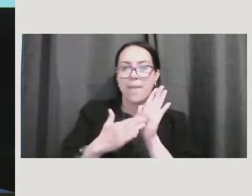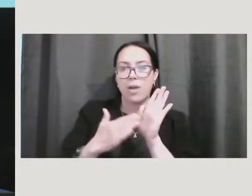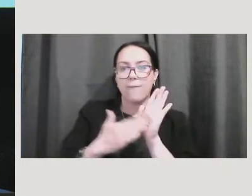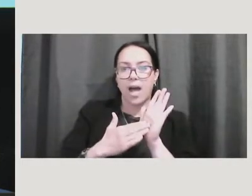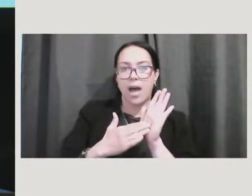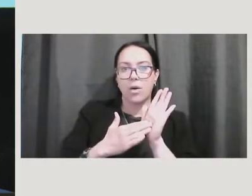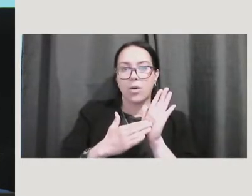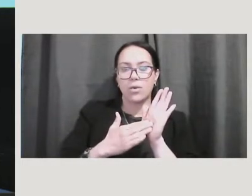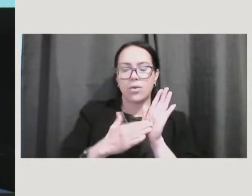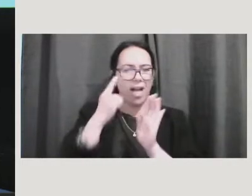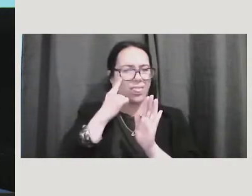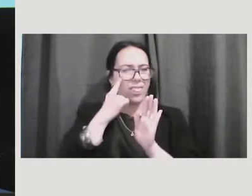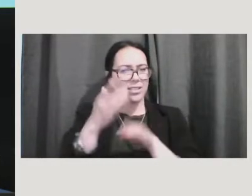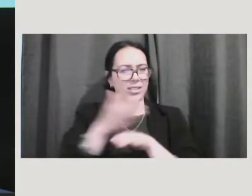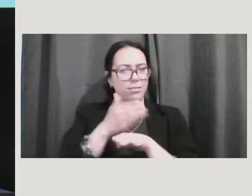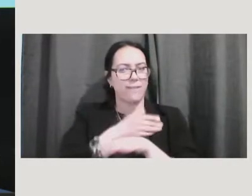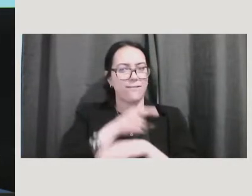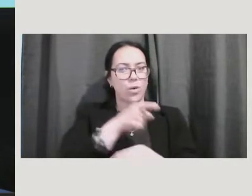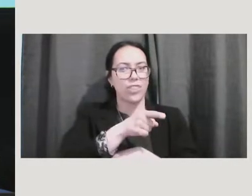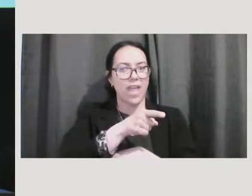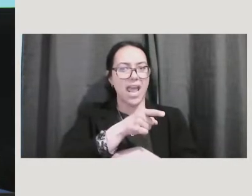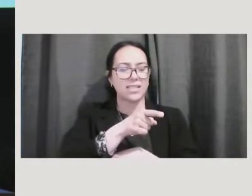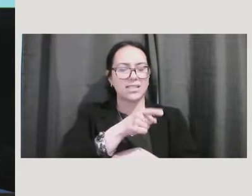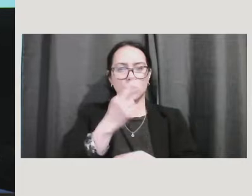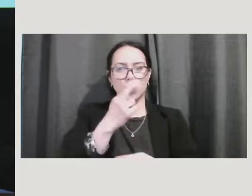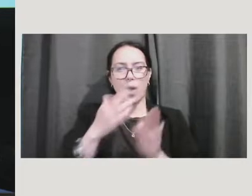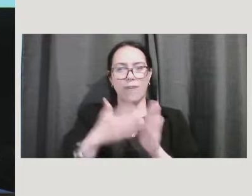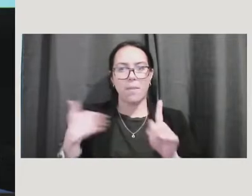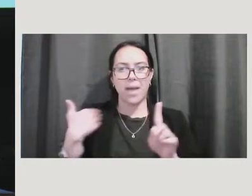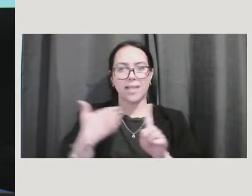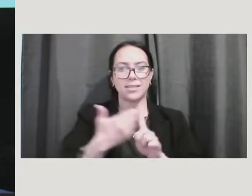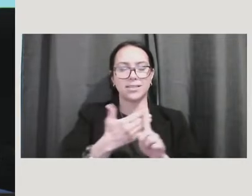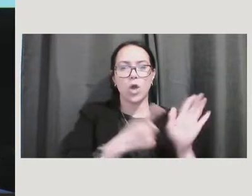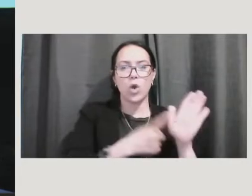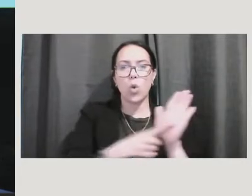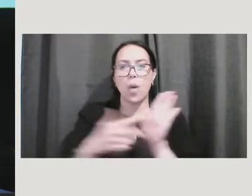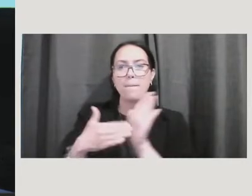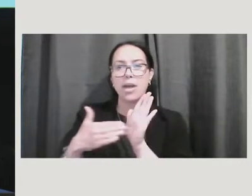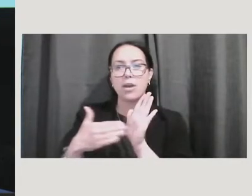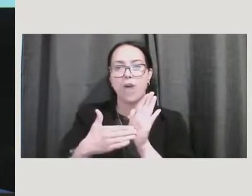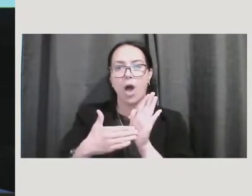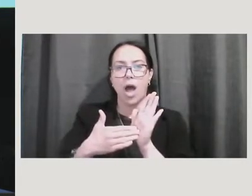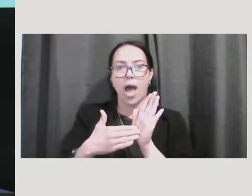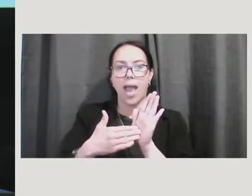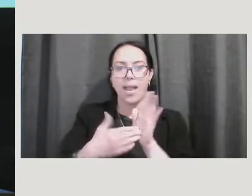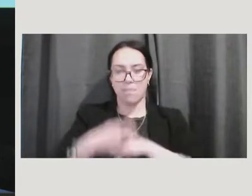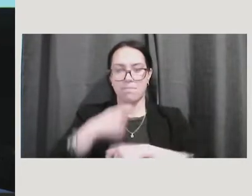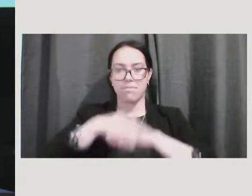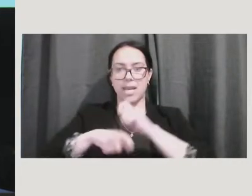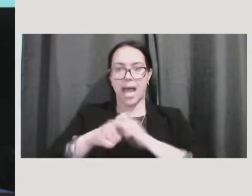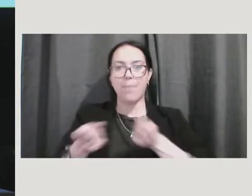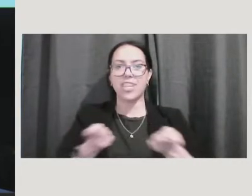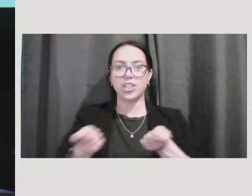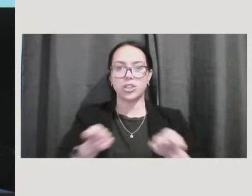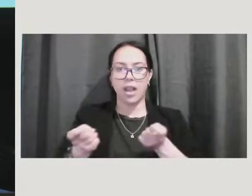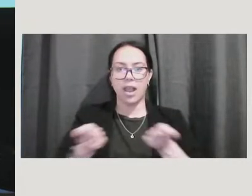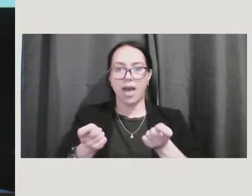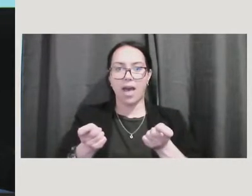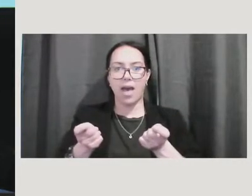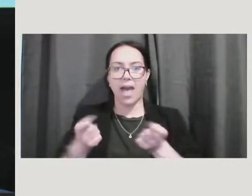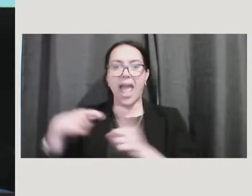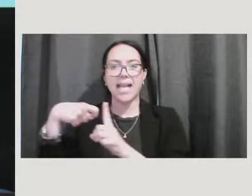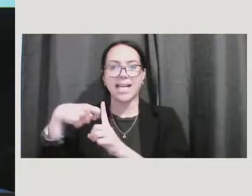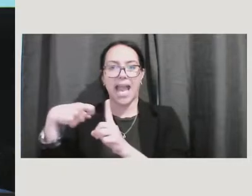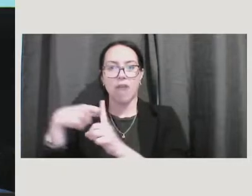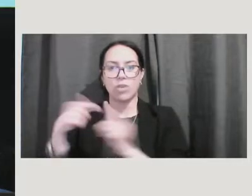think just before that for the last 12 months law manival became the chair and Karen rangi was already on that was